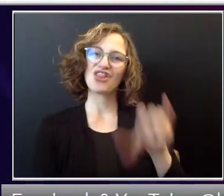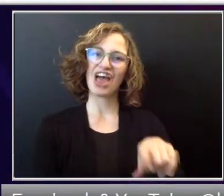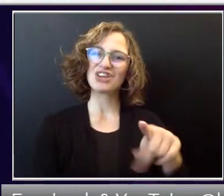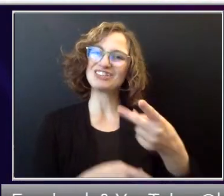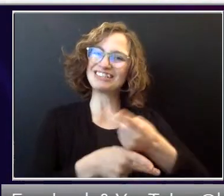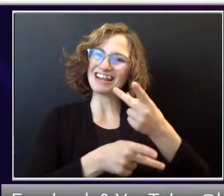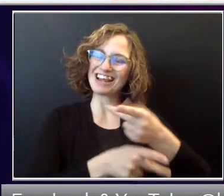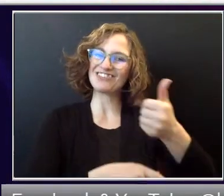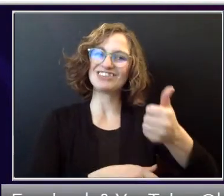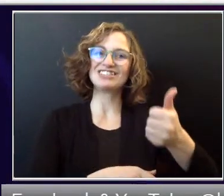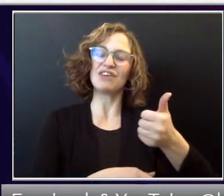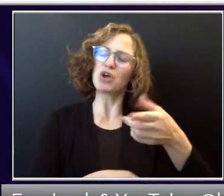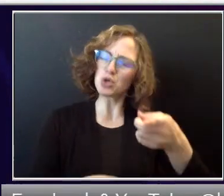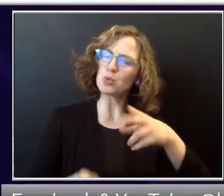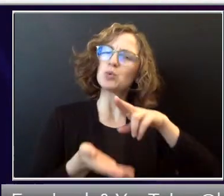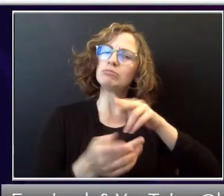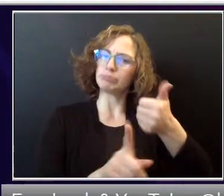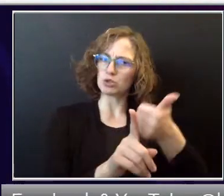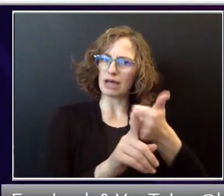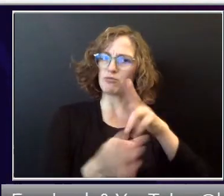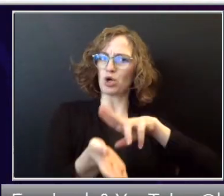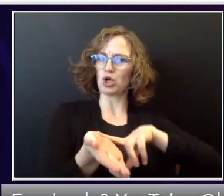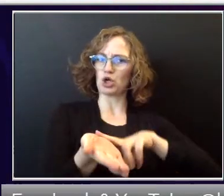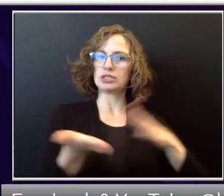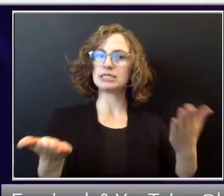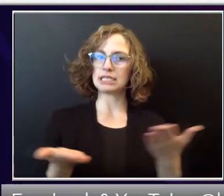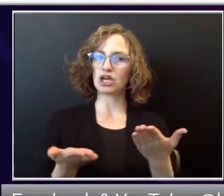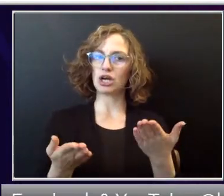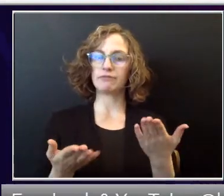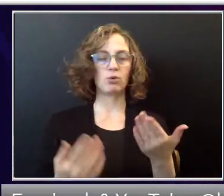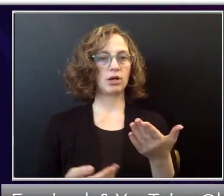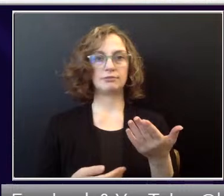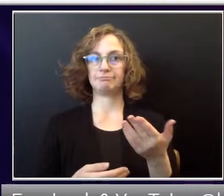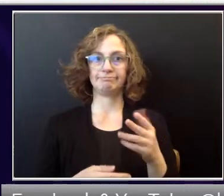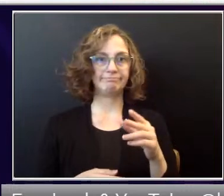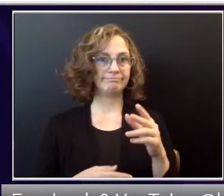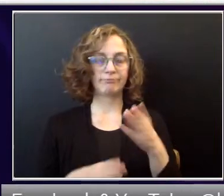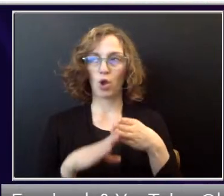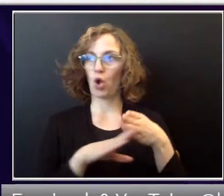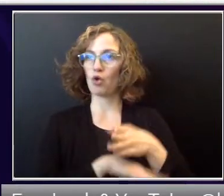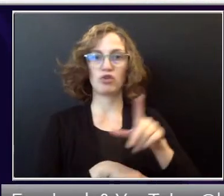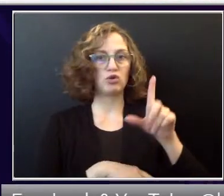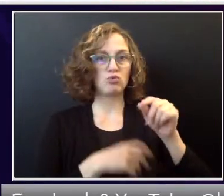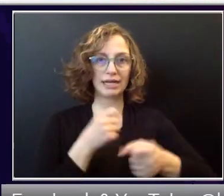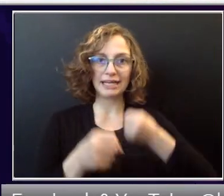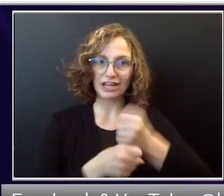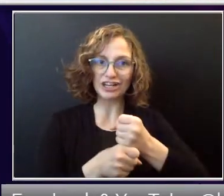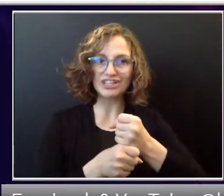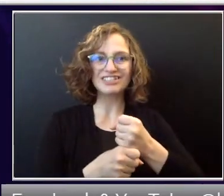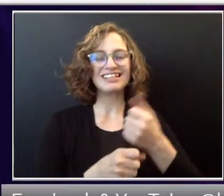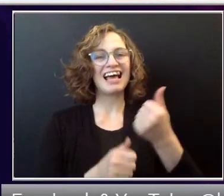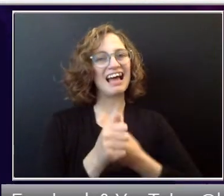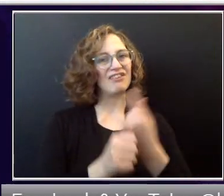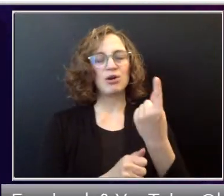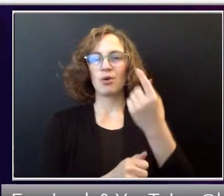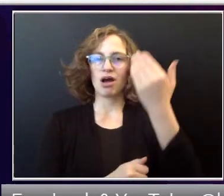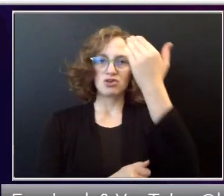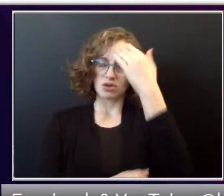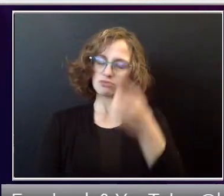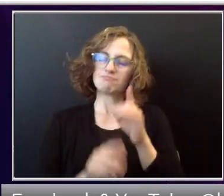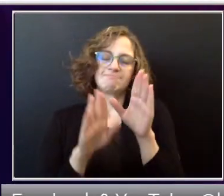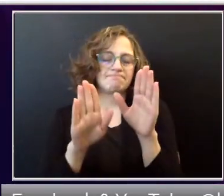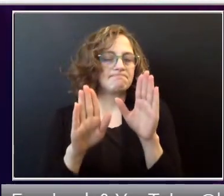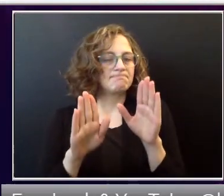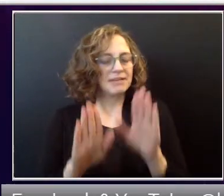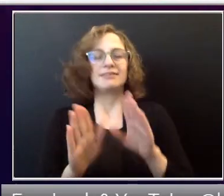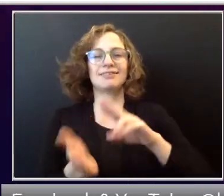a nurse here at the health system for decades. Everyone knows you as a fantastic nurse. And we see